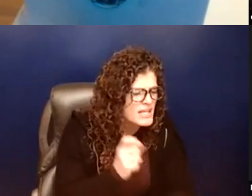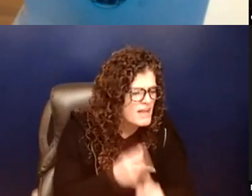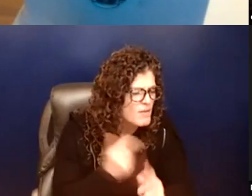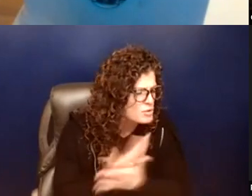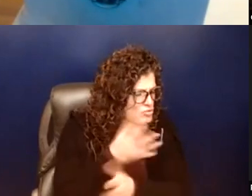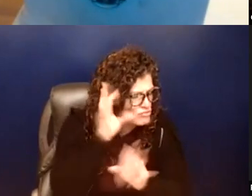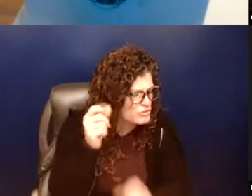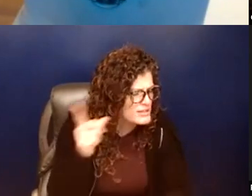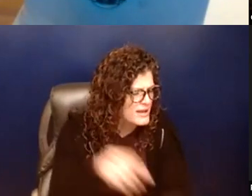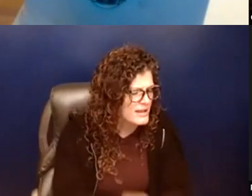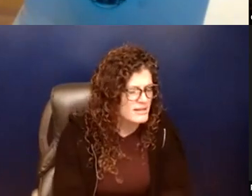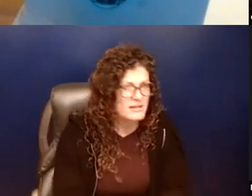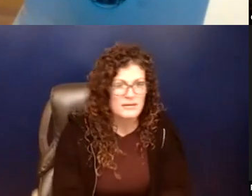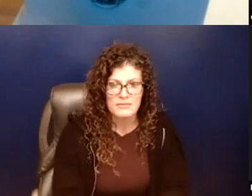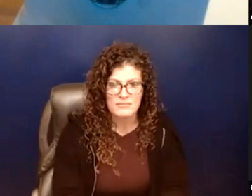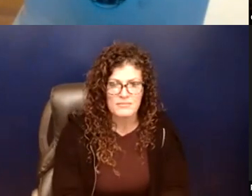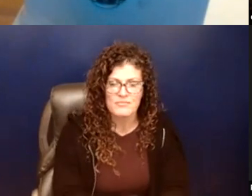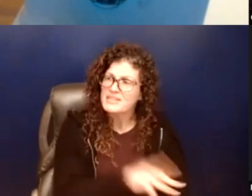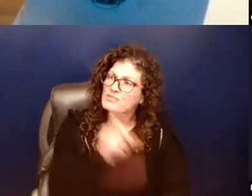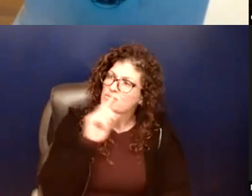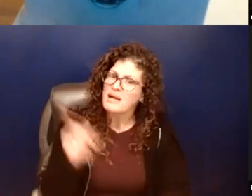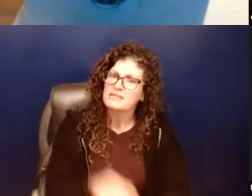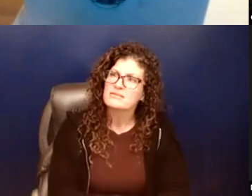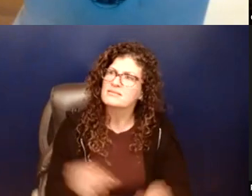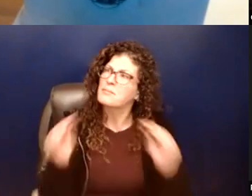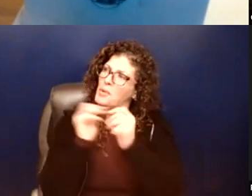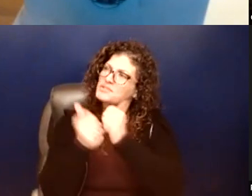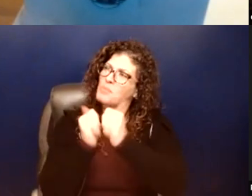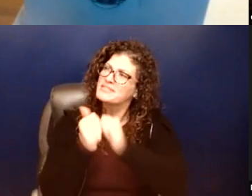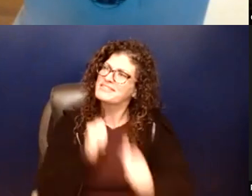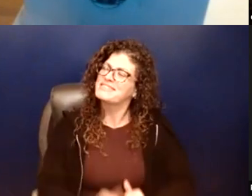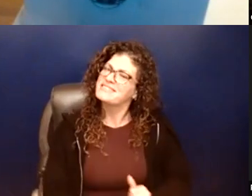new superintendent? He said, more sports.